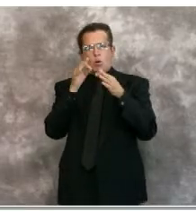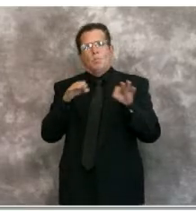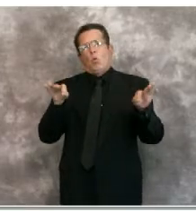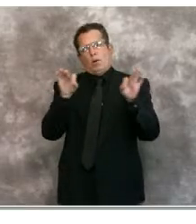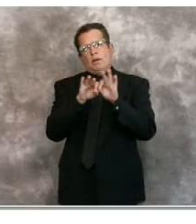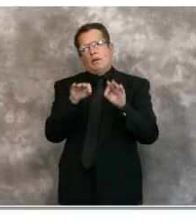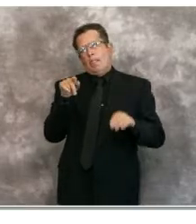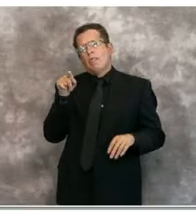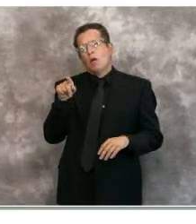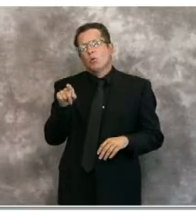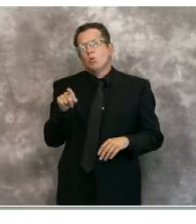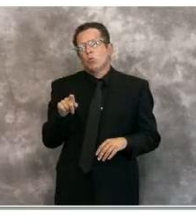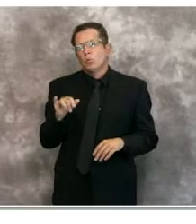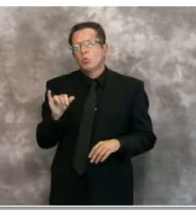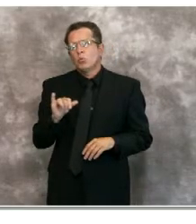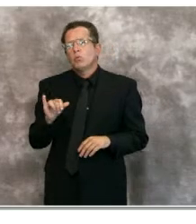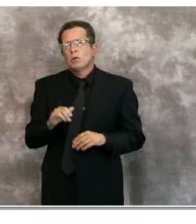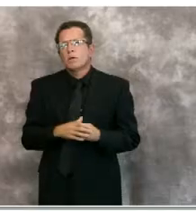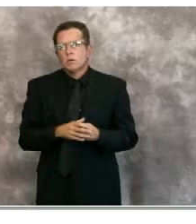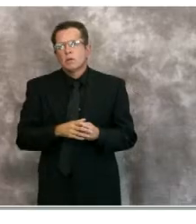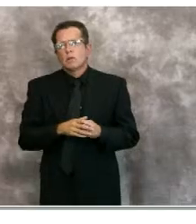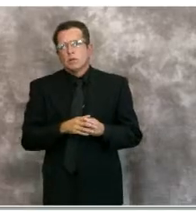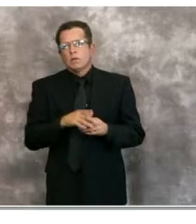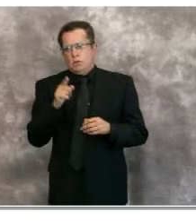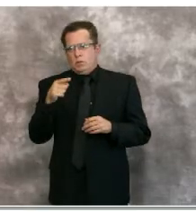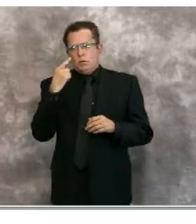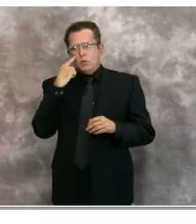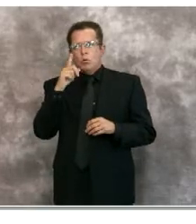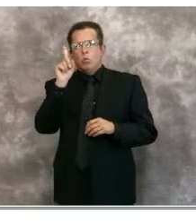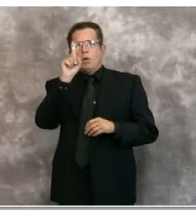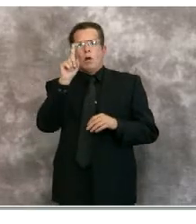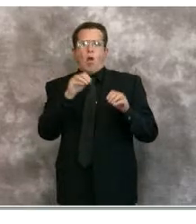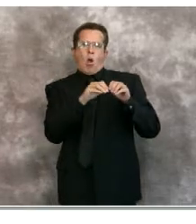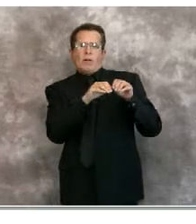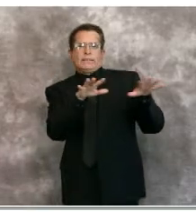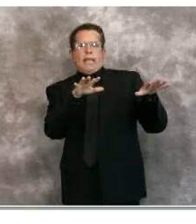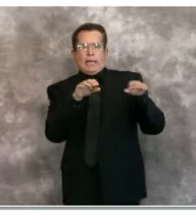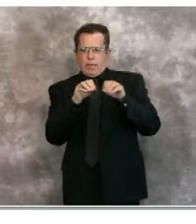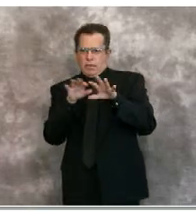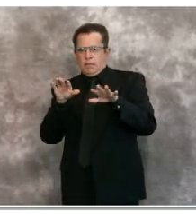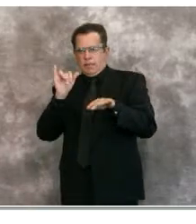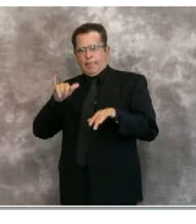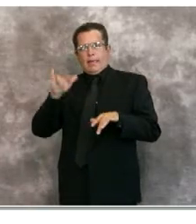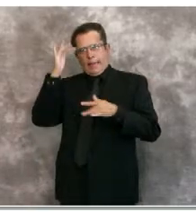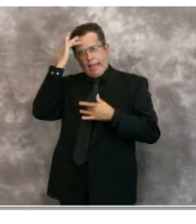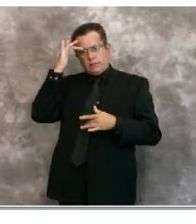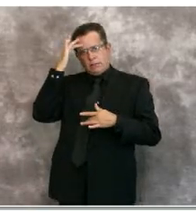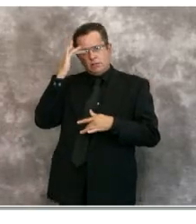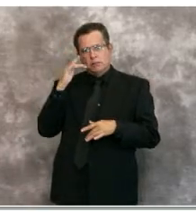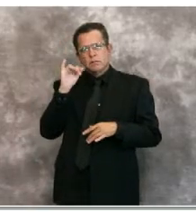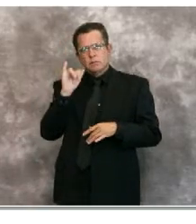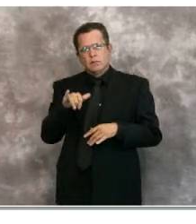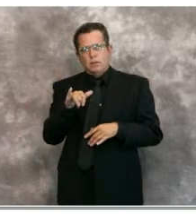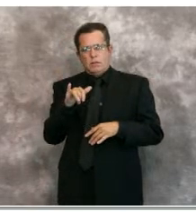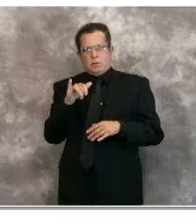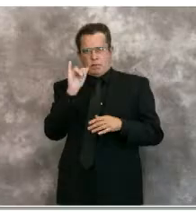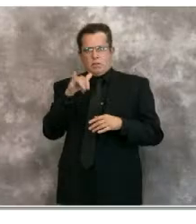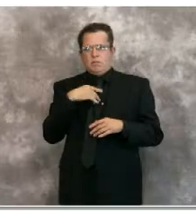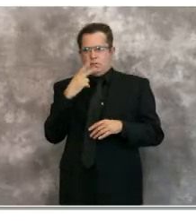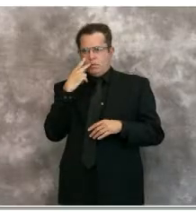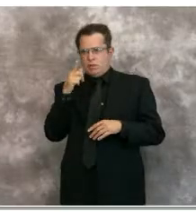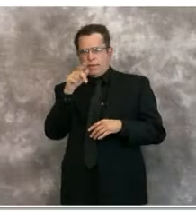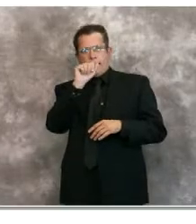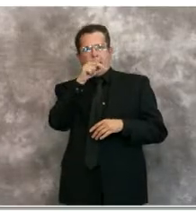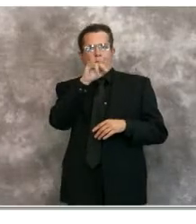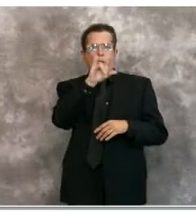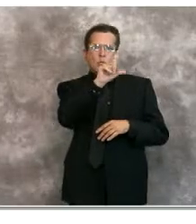it shows the onset of illness for all of our cases. And previously, we've talked about peaking between